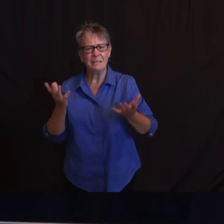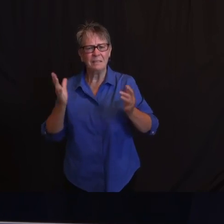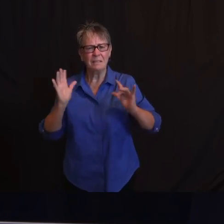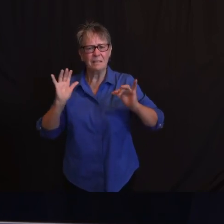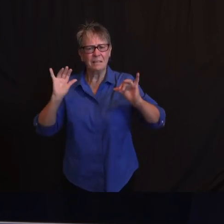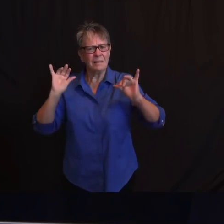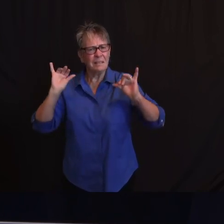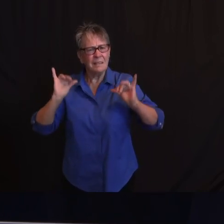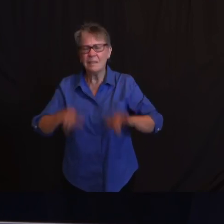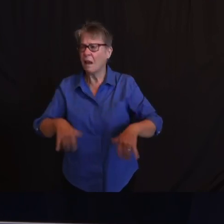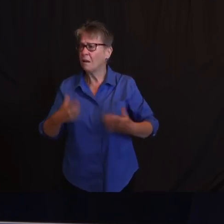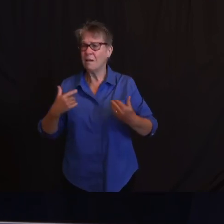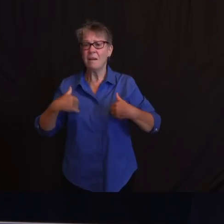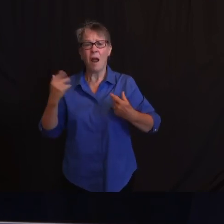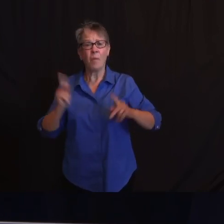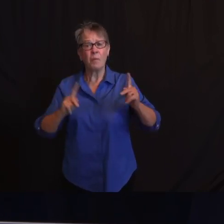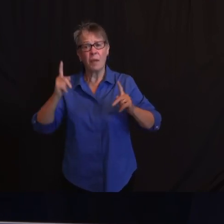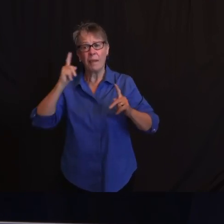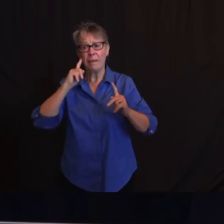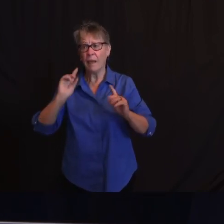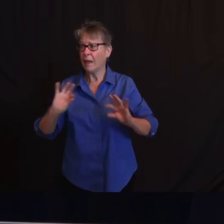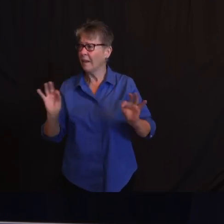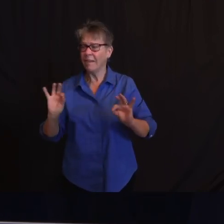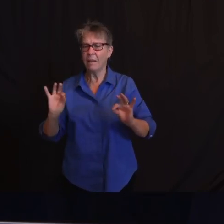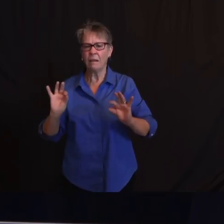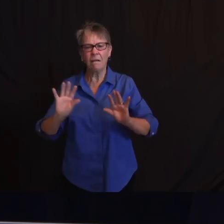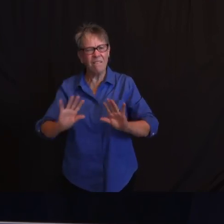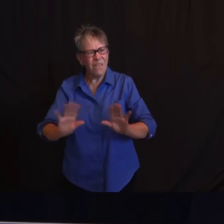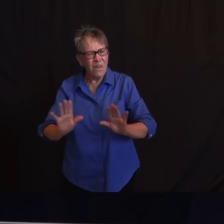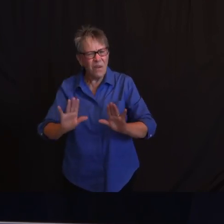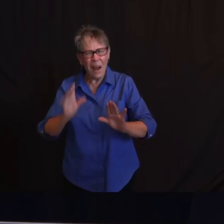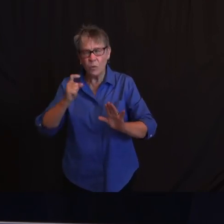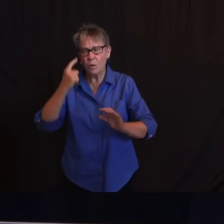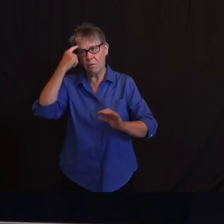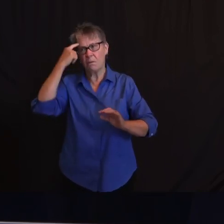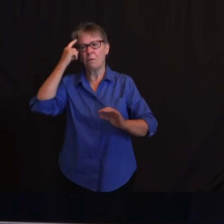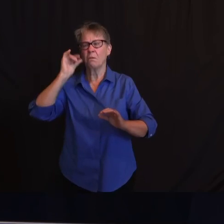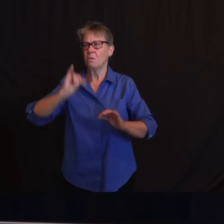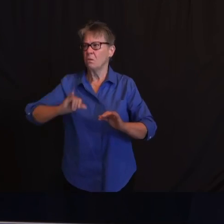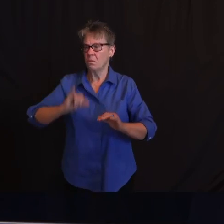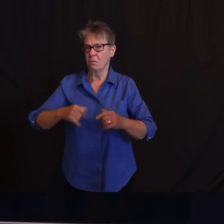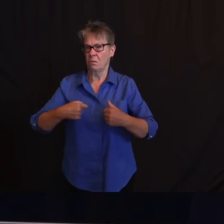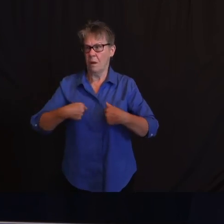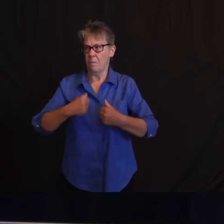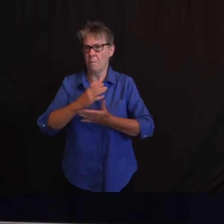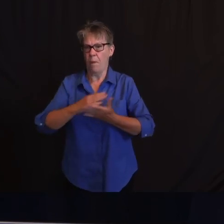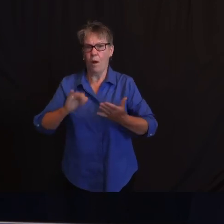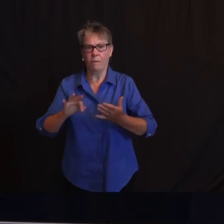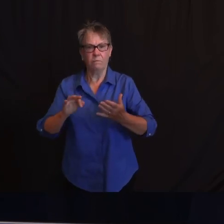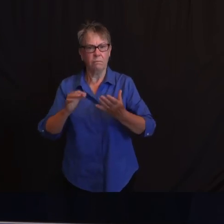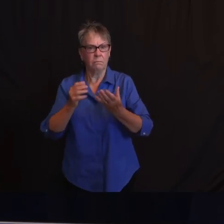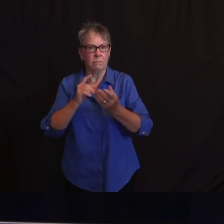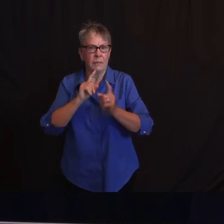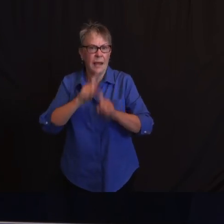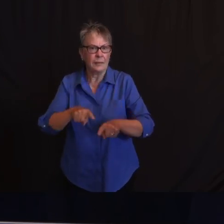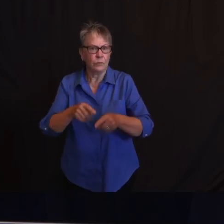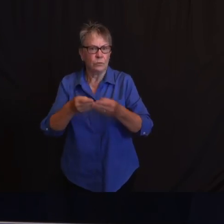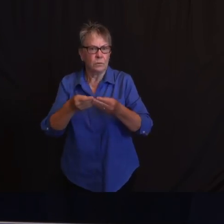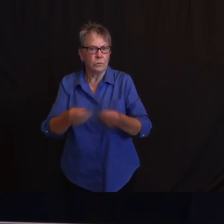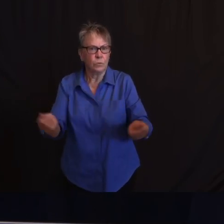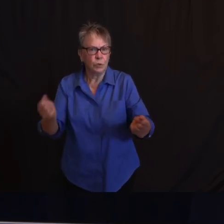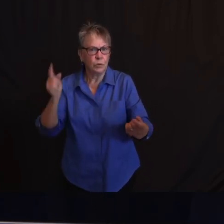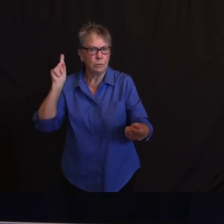slowing of the transmission of COVID-19. Next week, we will launch COVID-19 testing and contact tracing public